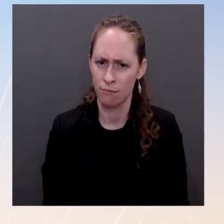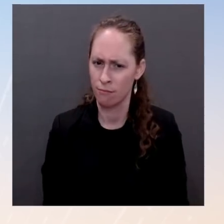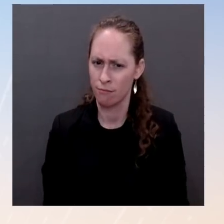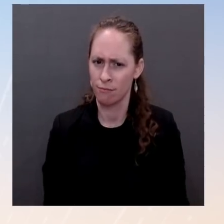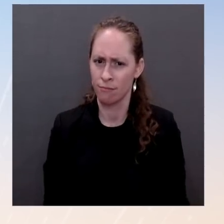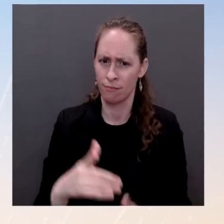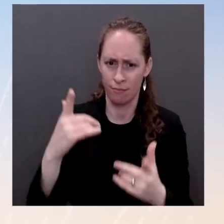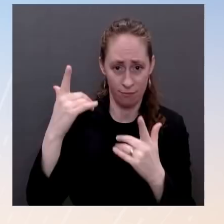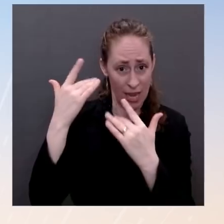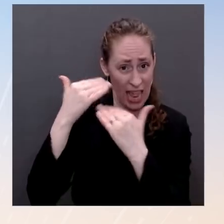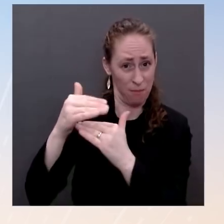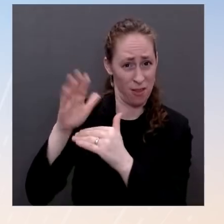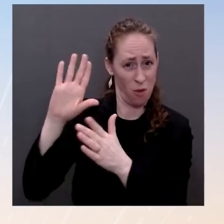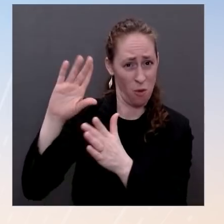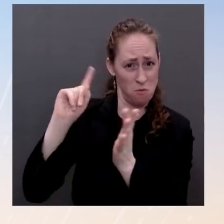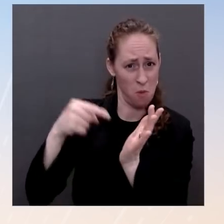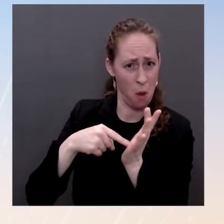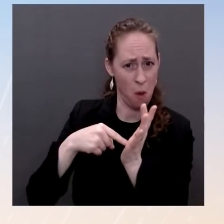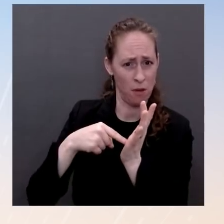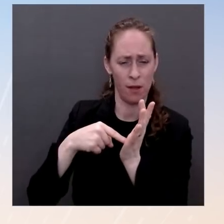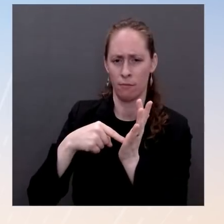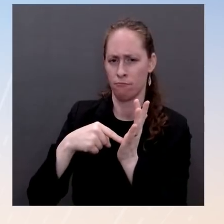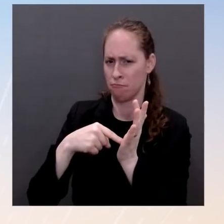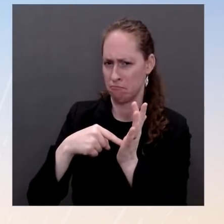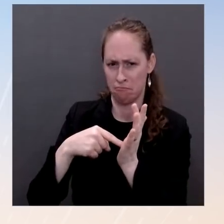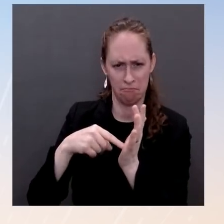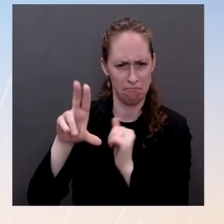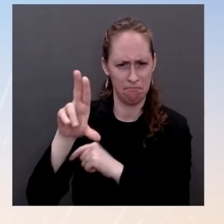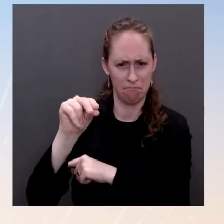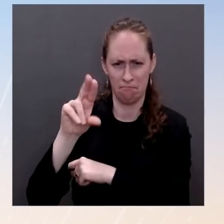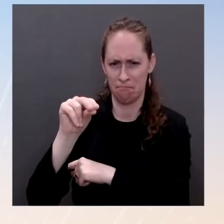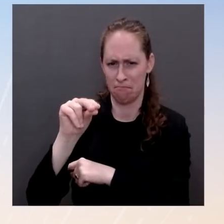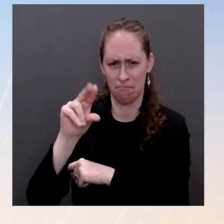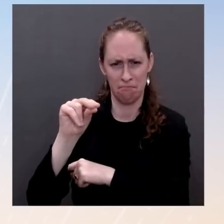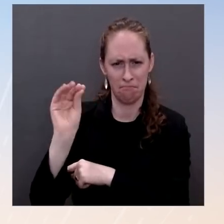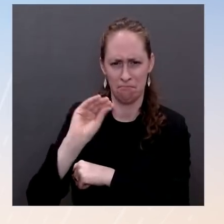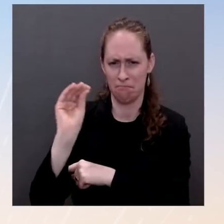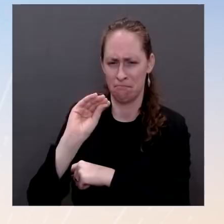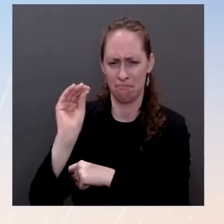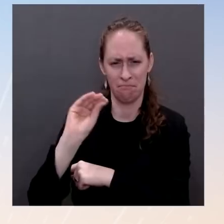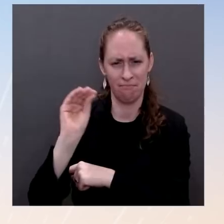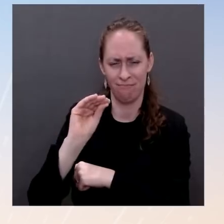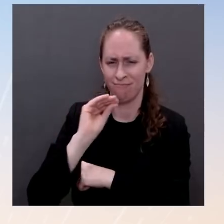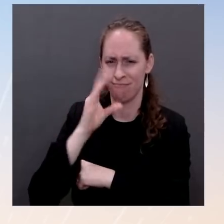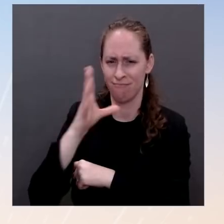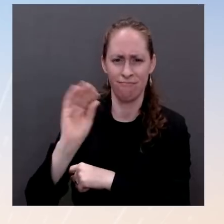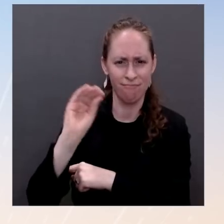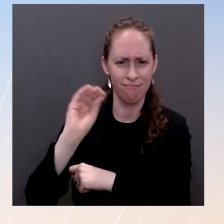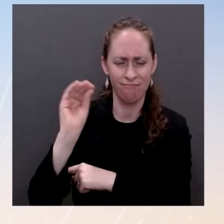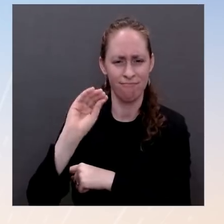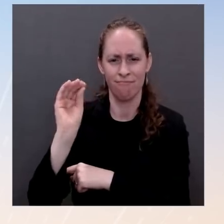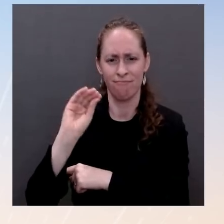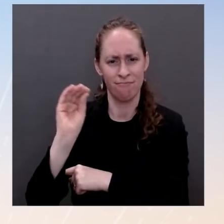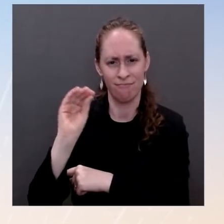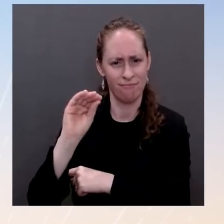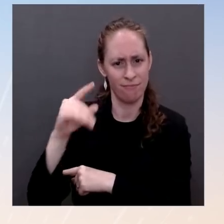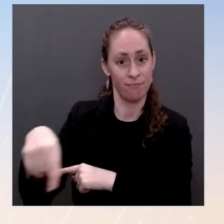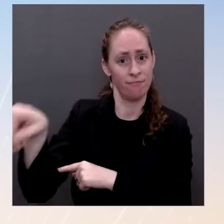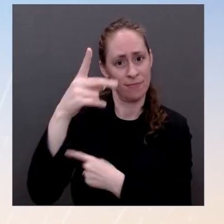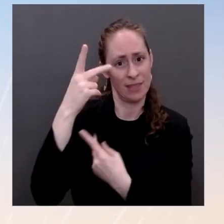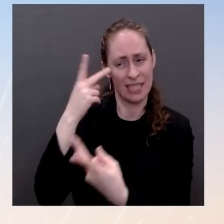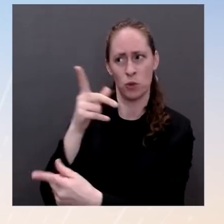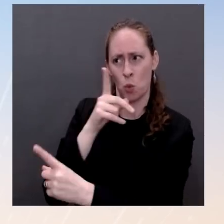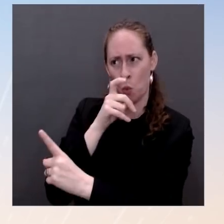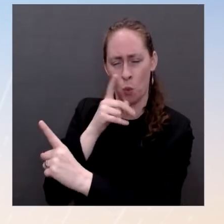stage. On a global stage, she's going to give a speech while she's there, and she is a vital and important representative for the United States and our